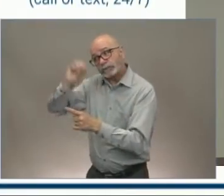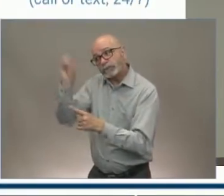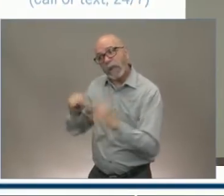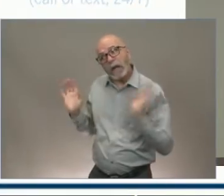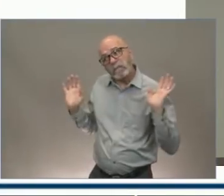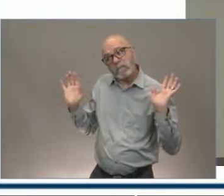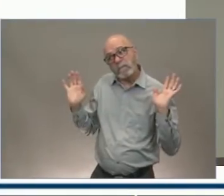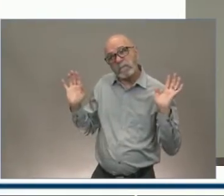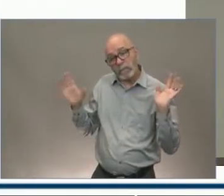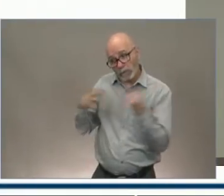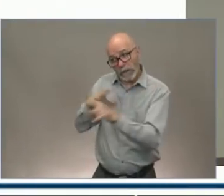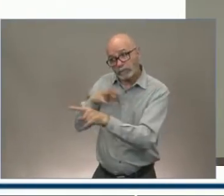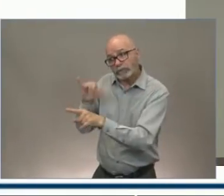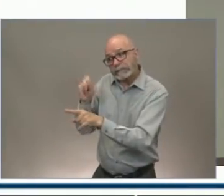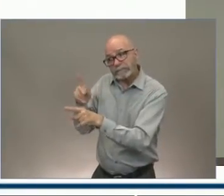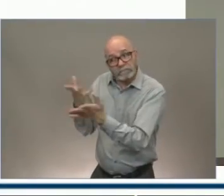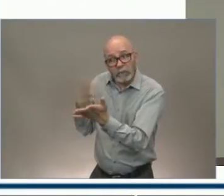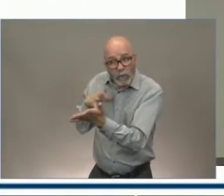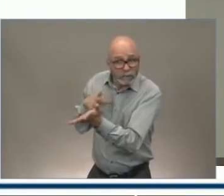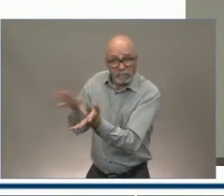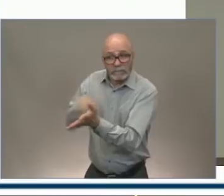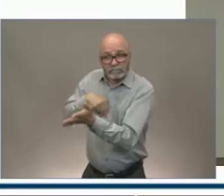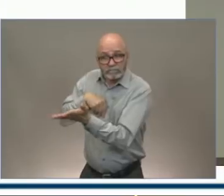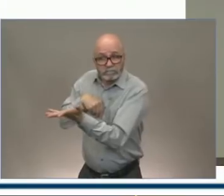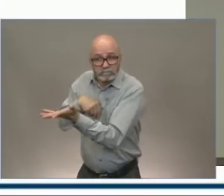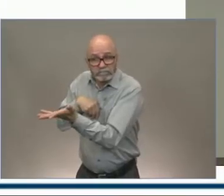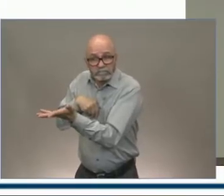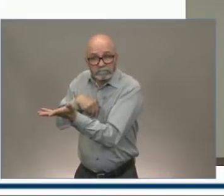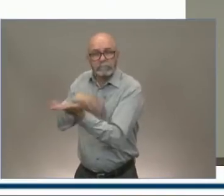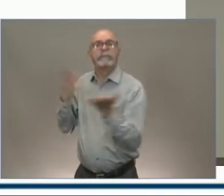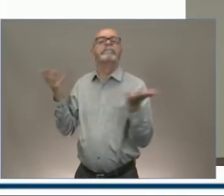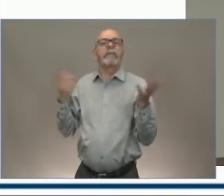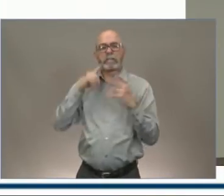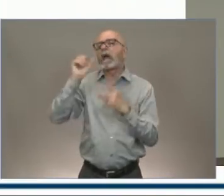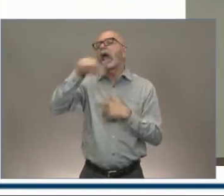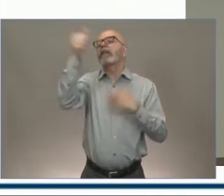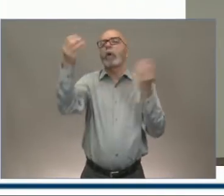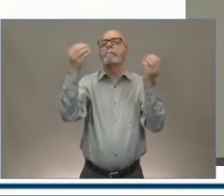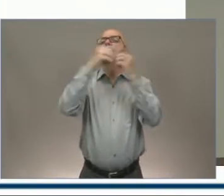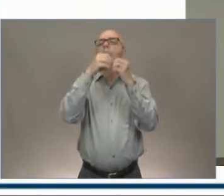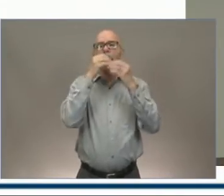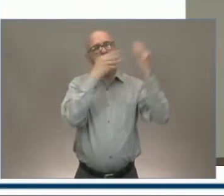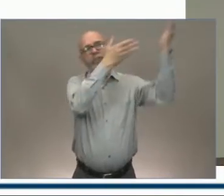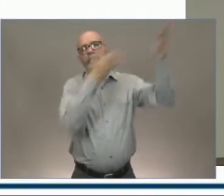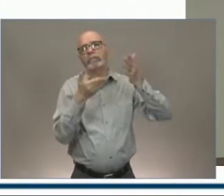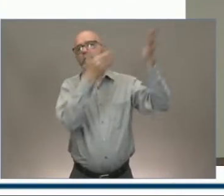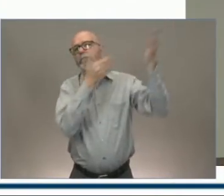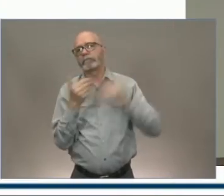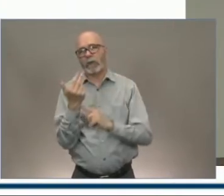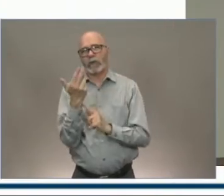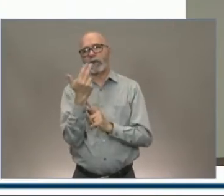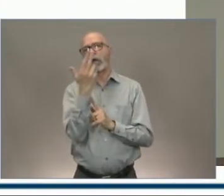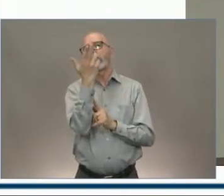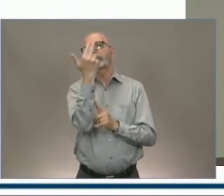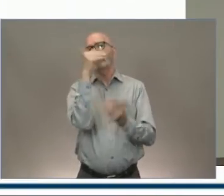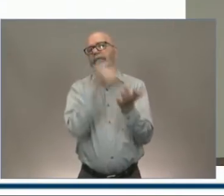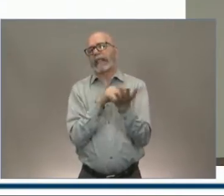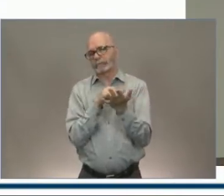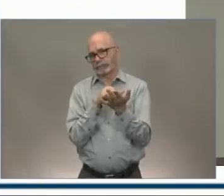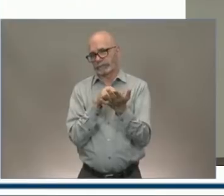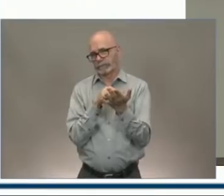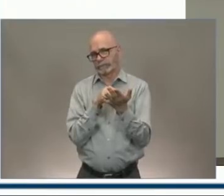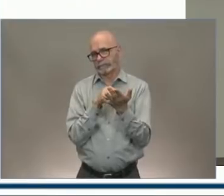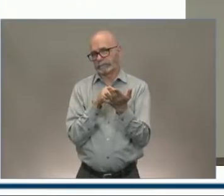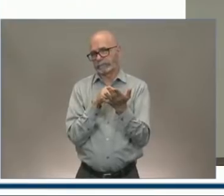options. We have been offered an initial shipment of 13,000 doses, and these will expire in a